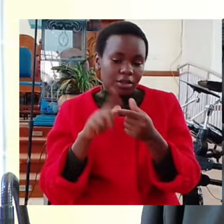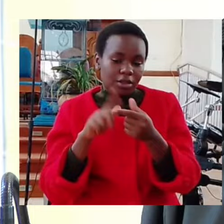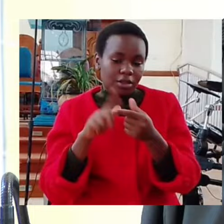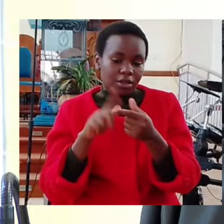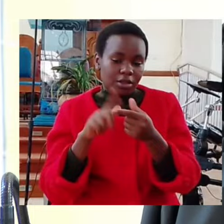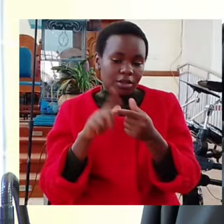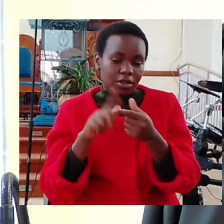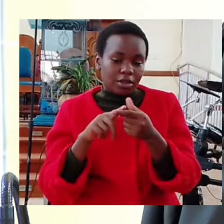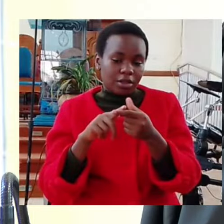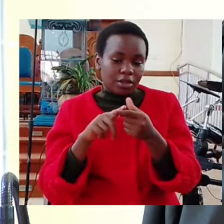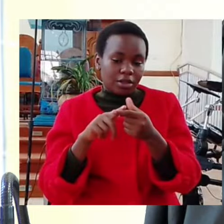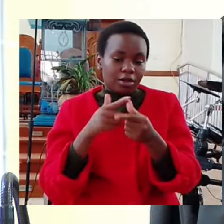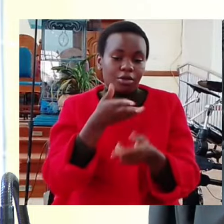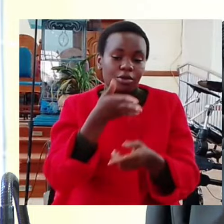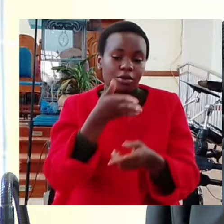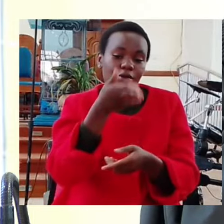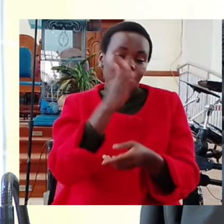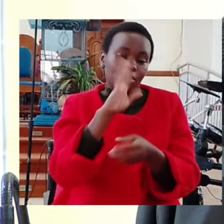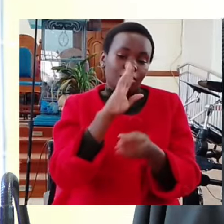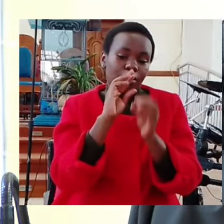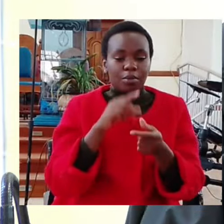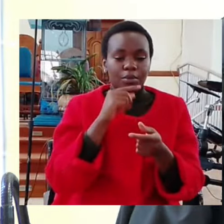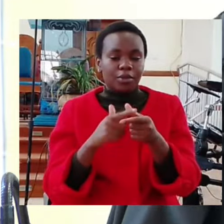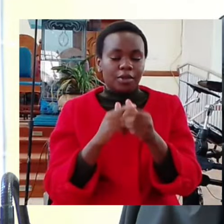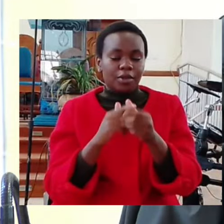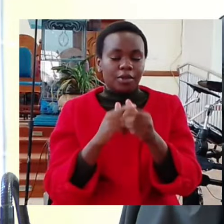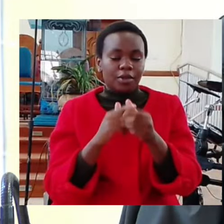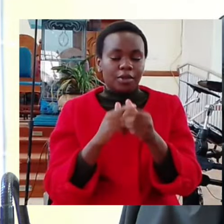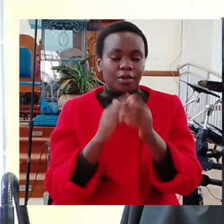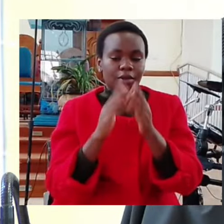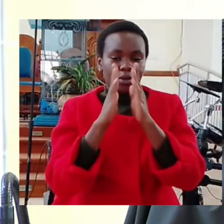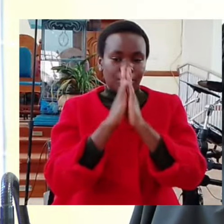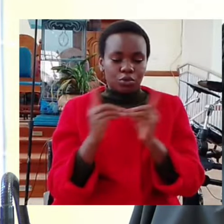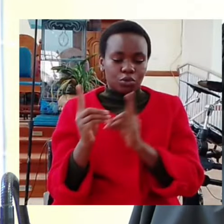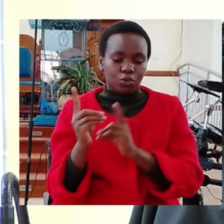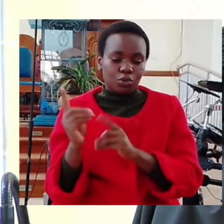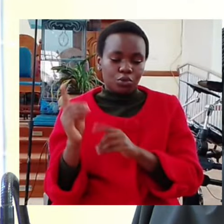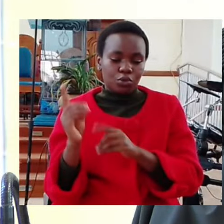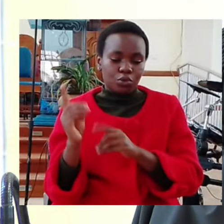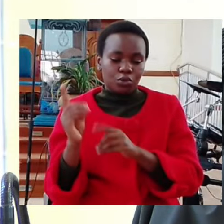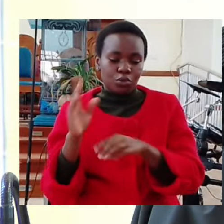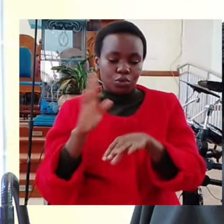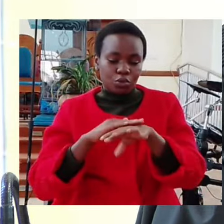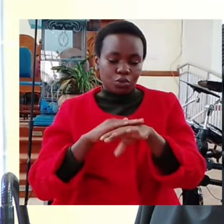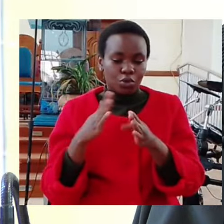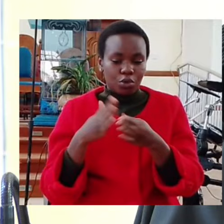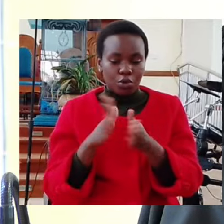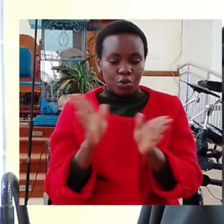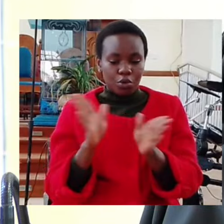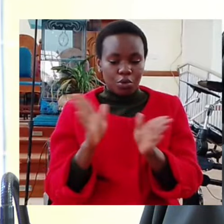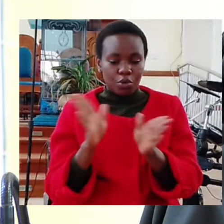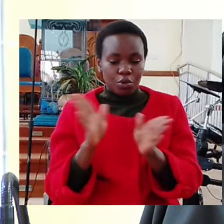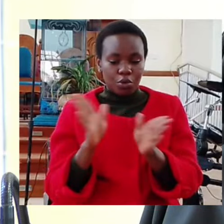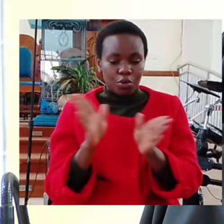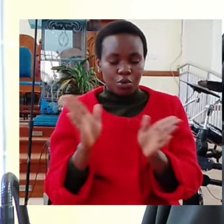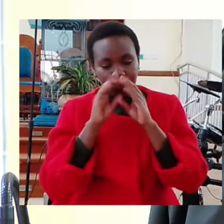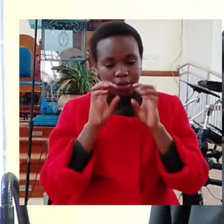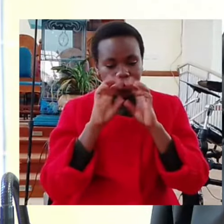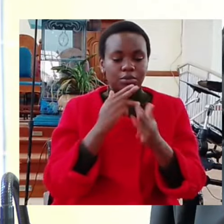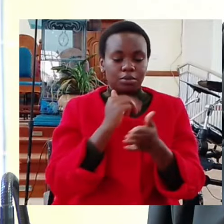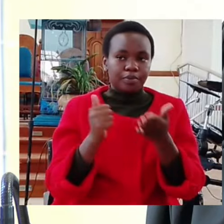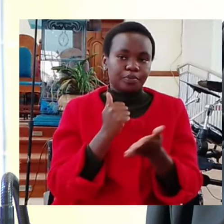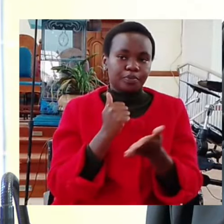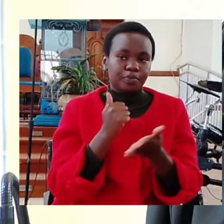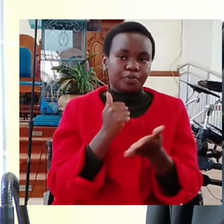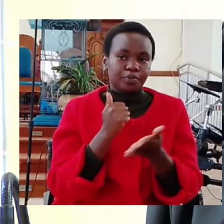wega ndirahoya umwike maundu mega no muhingurire mirango in Jesus name amen kwe handu